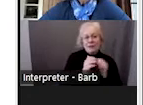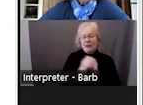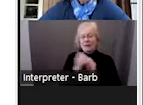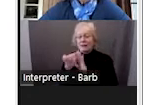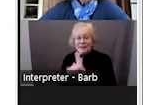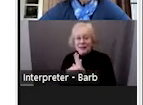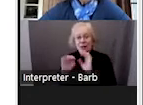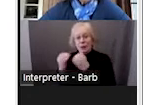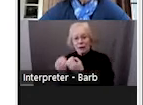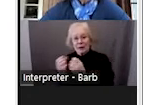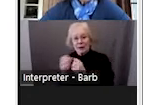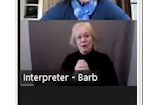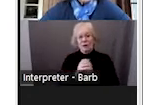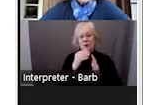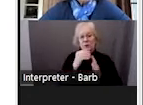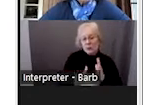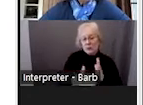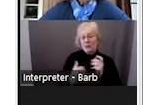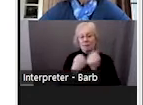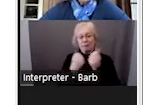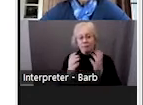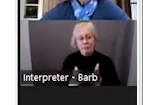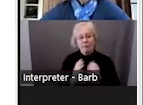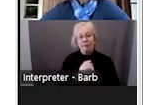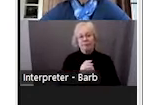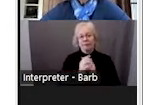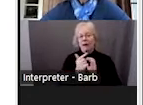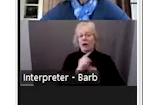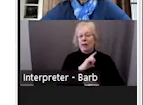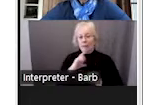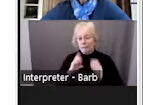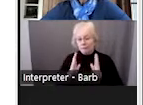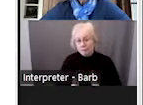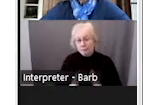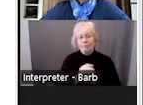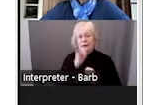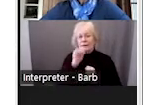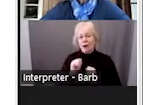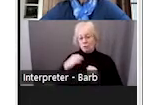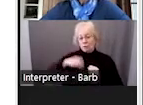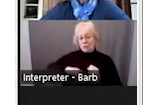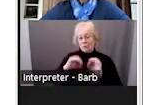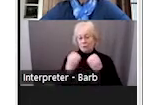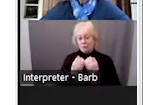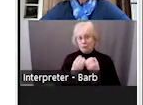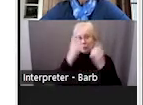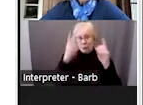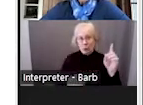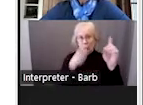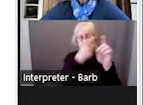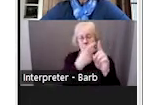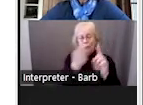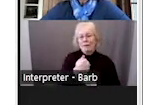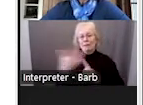families, legislators, and nonprofits who are committed to expanding post-secondary education opportunities to